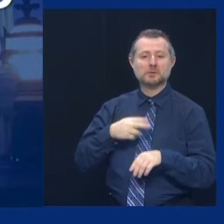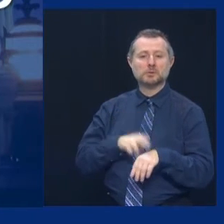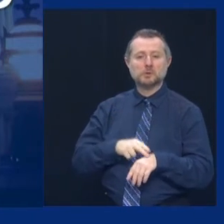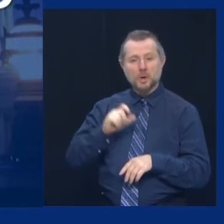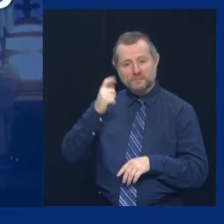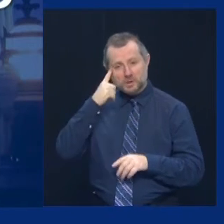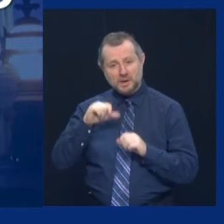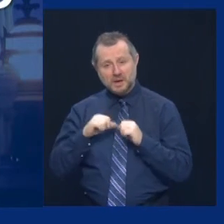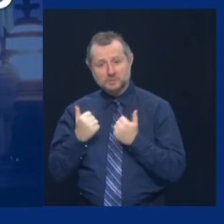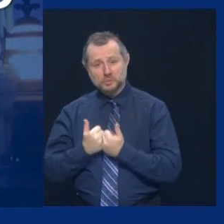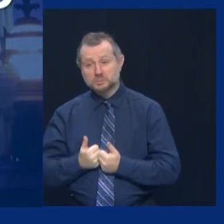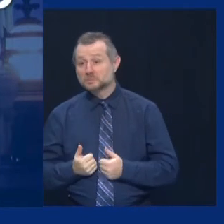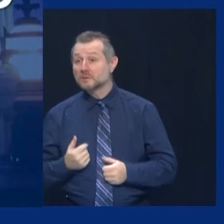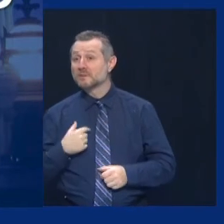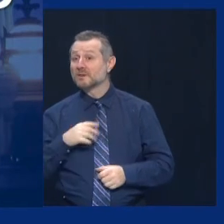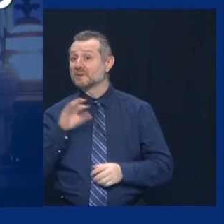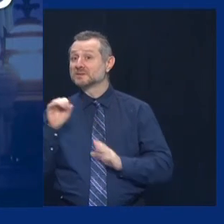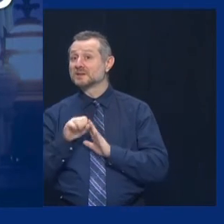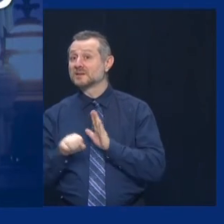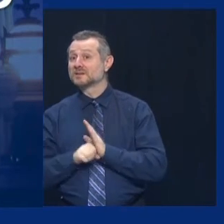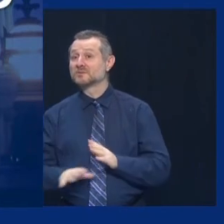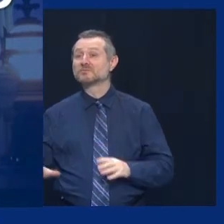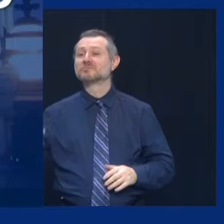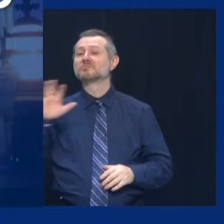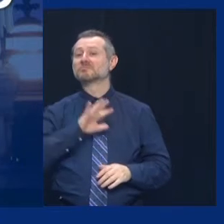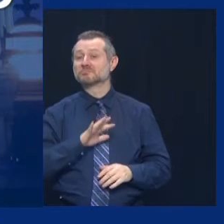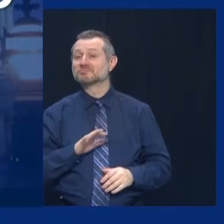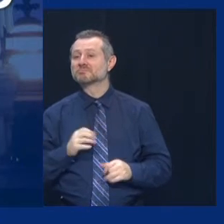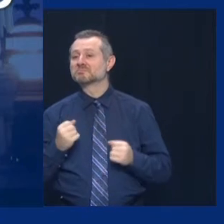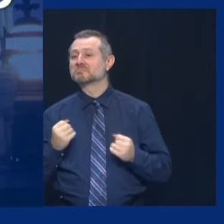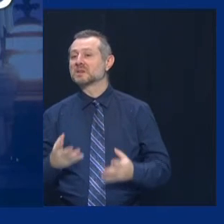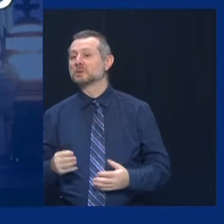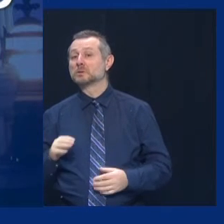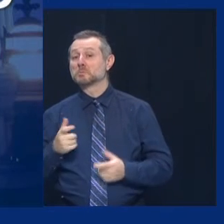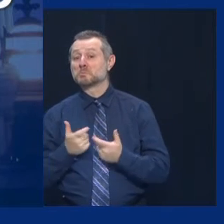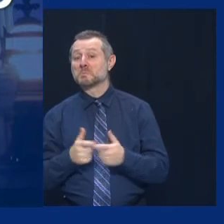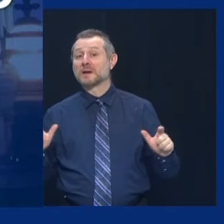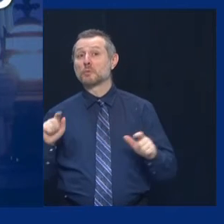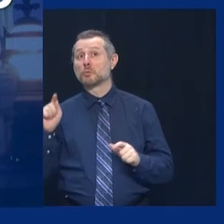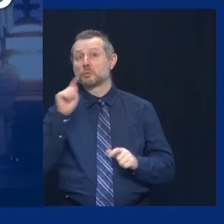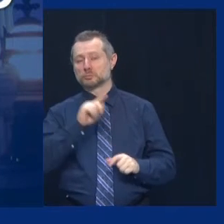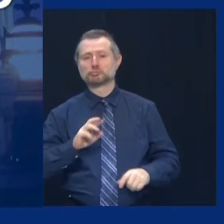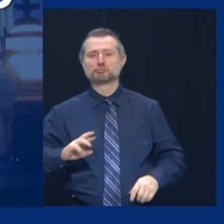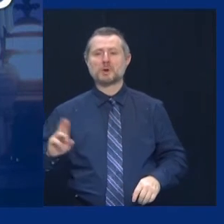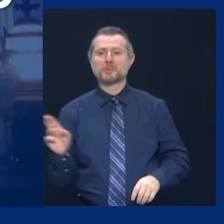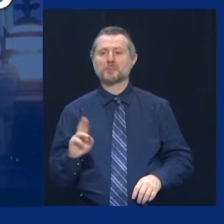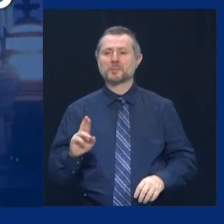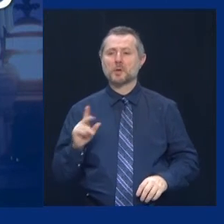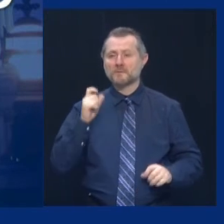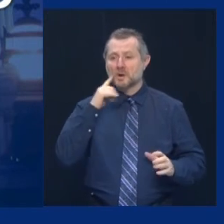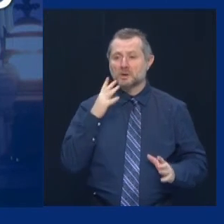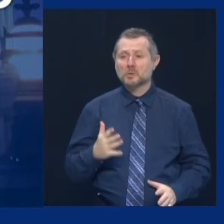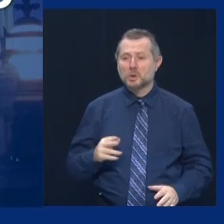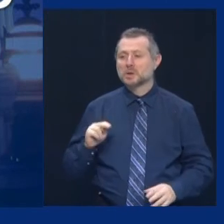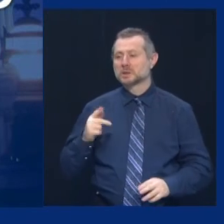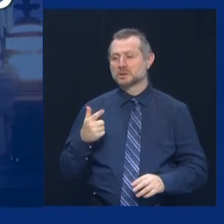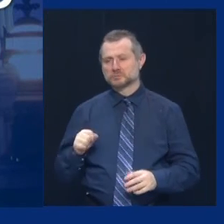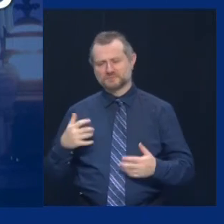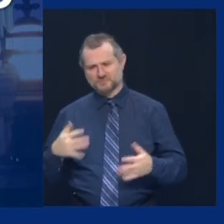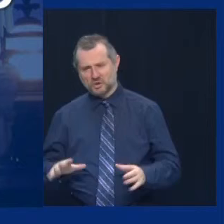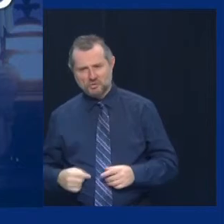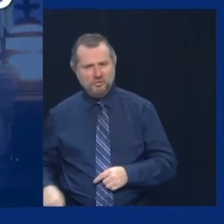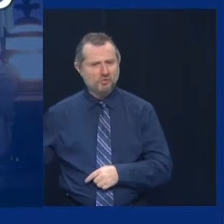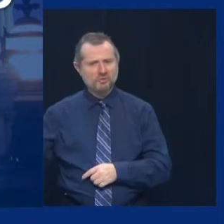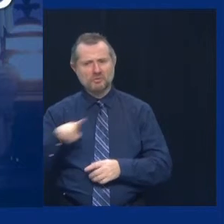Democratic governors in this country. The National Governors Association sent a letter to Congress asking for $500